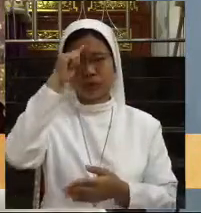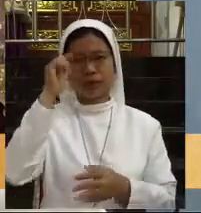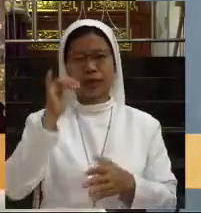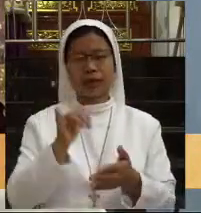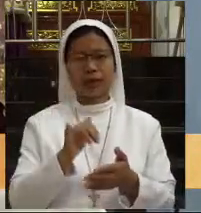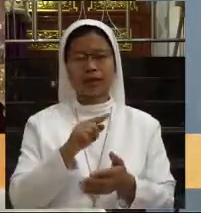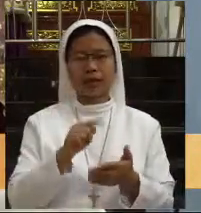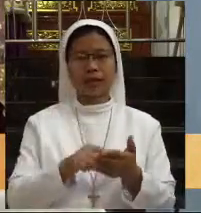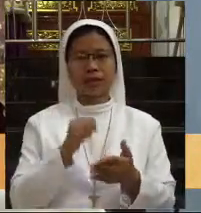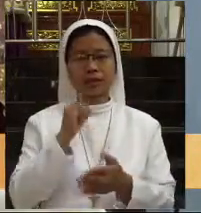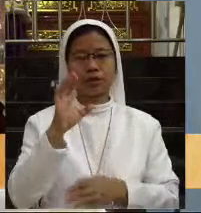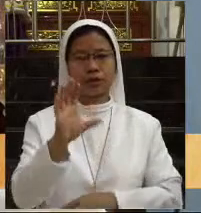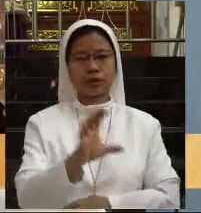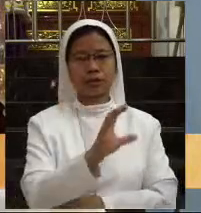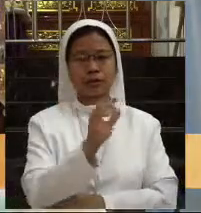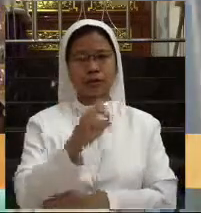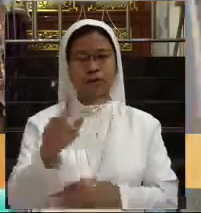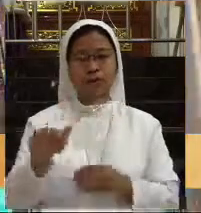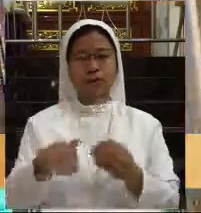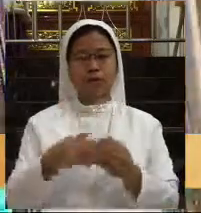about.